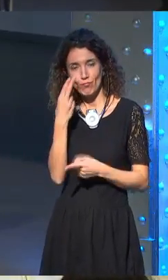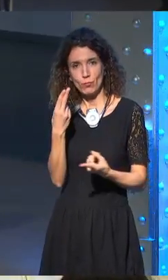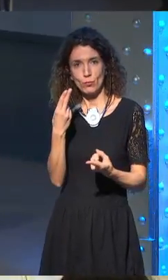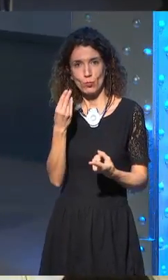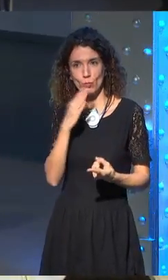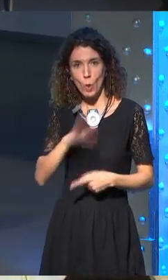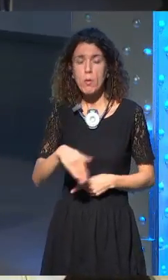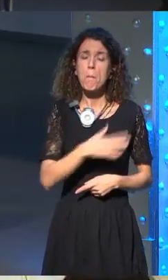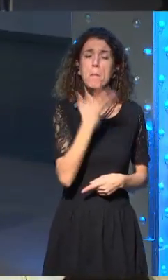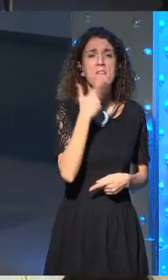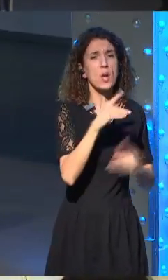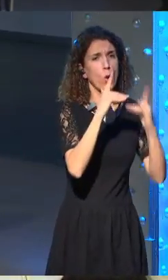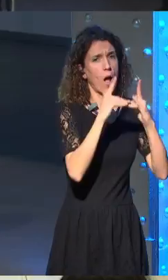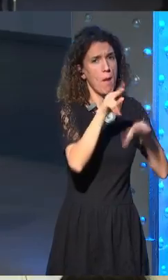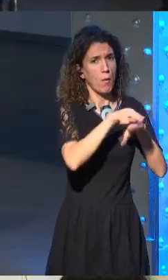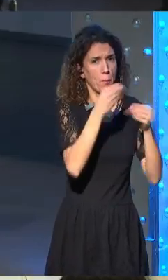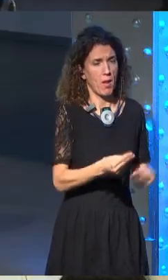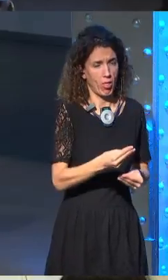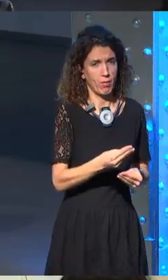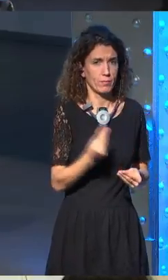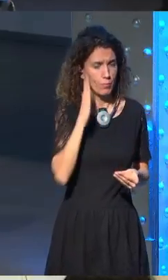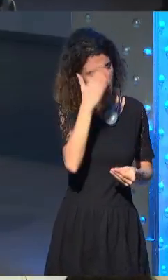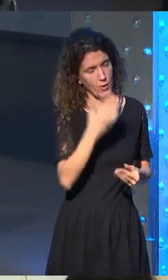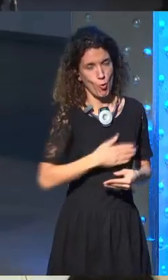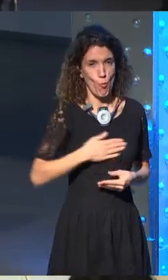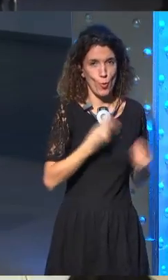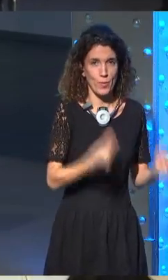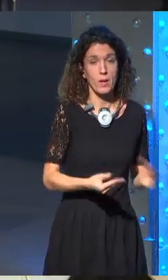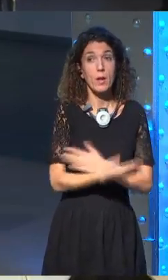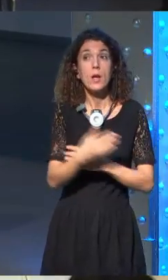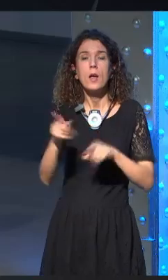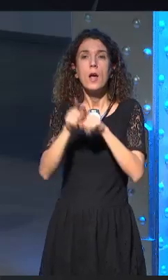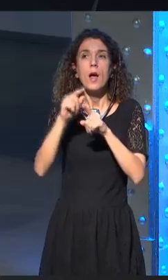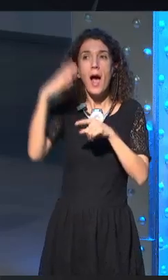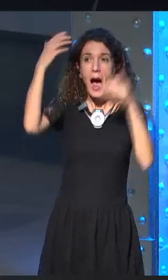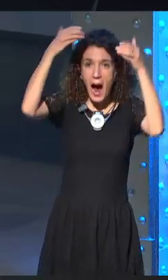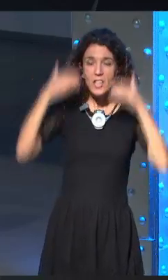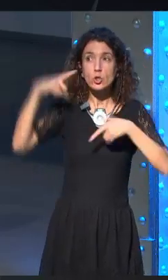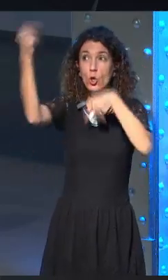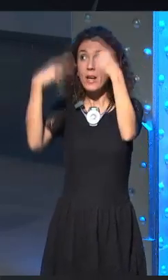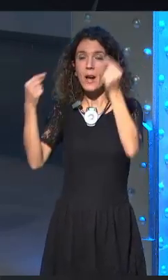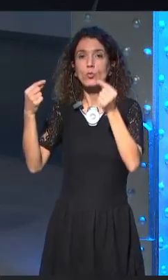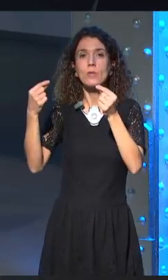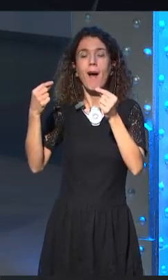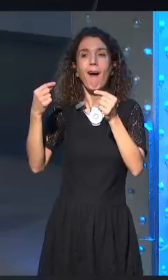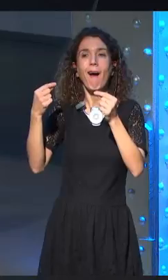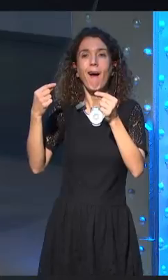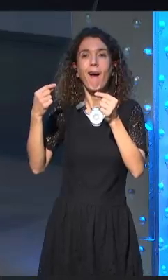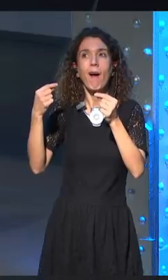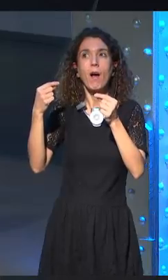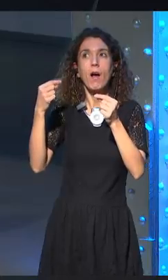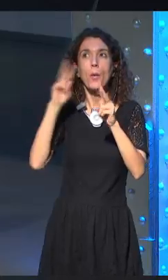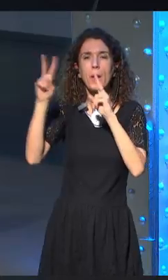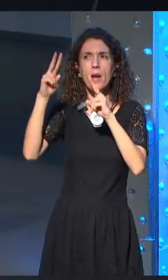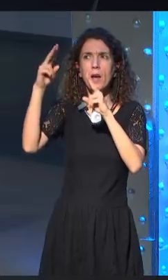bed. ¿Y qué son esas? And what about those little lights that astronauts saw at